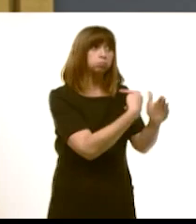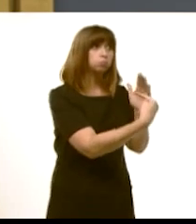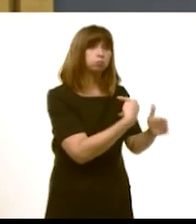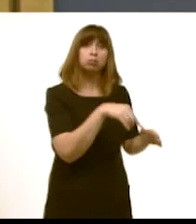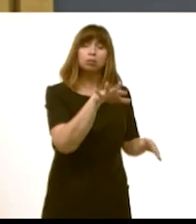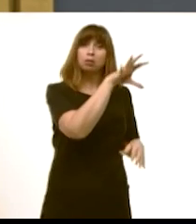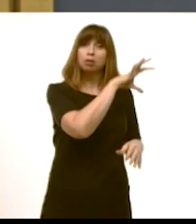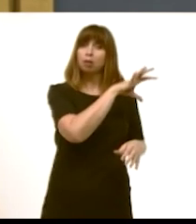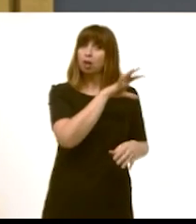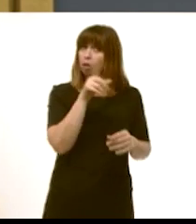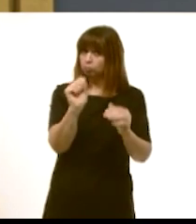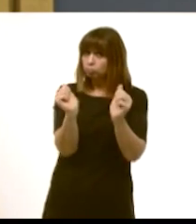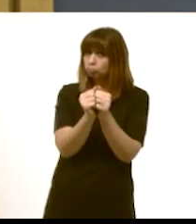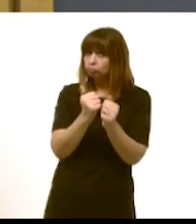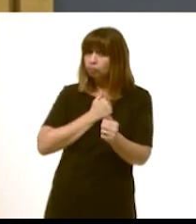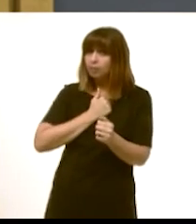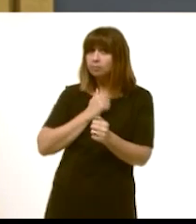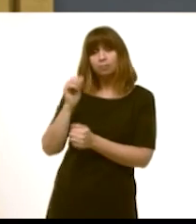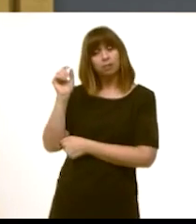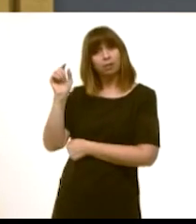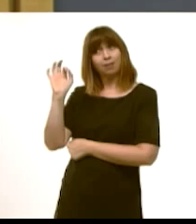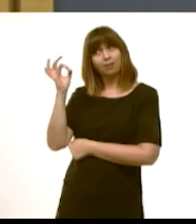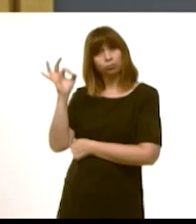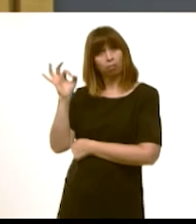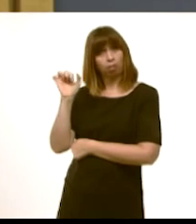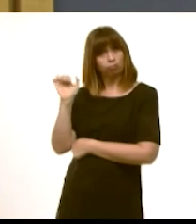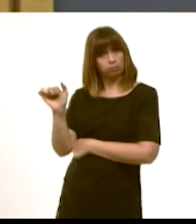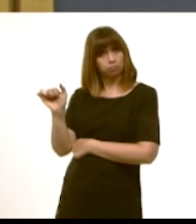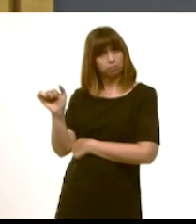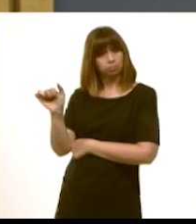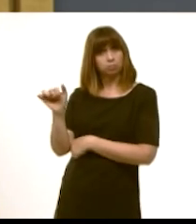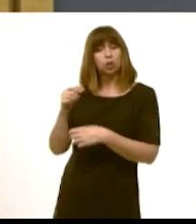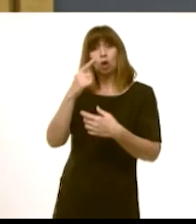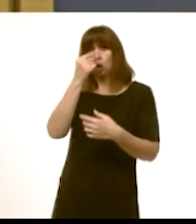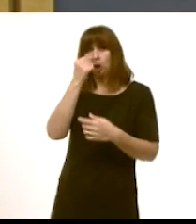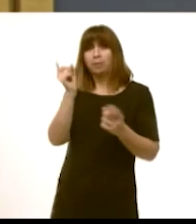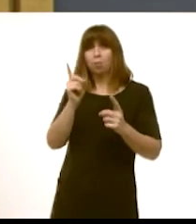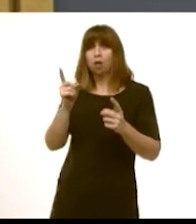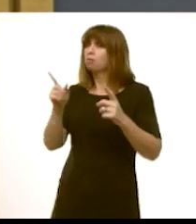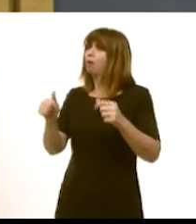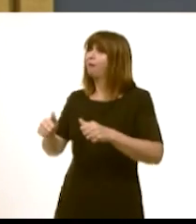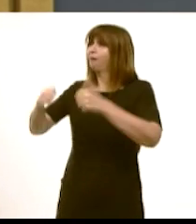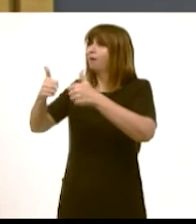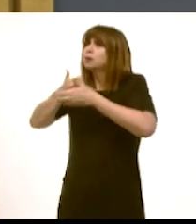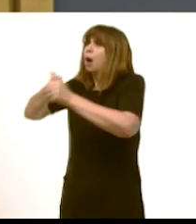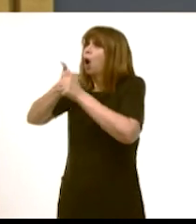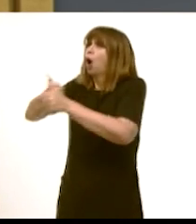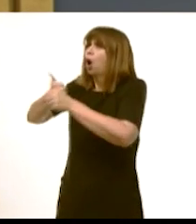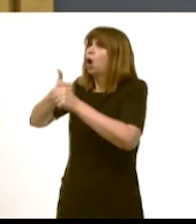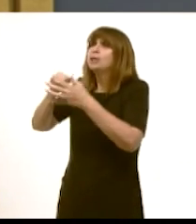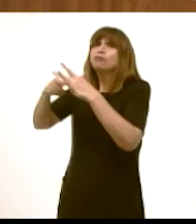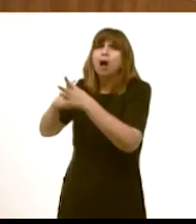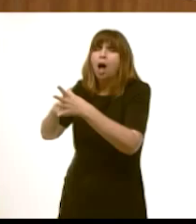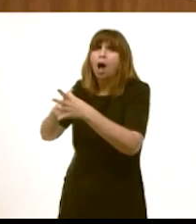agree with the Welsh Refugee Council that we could end up with a 2-tier system of support for refugees in